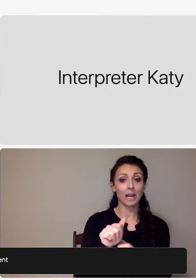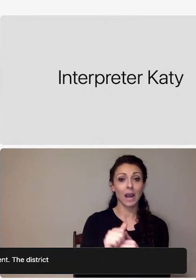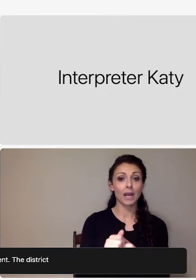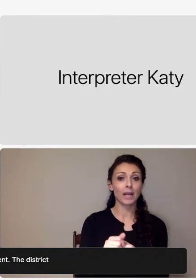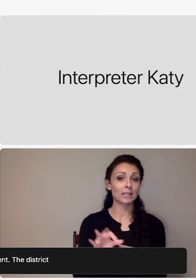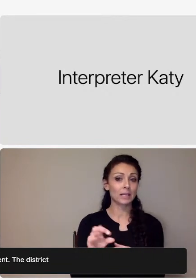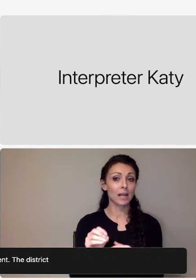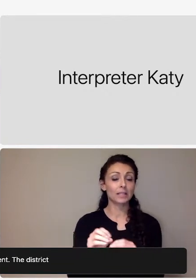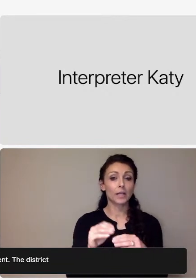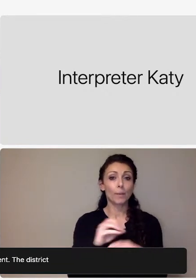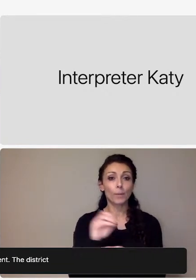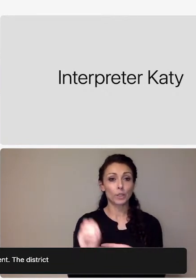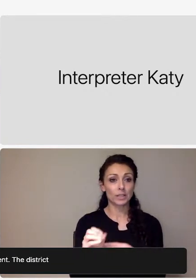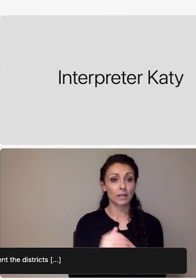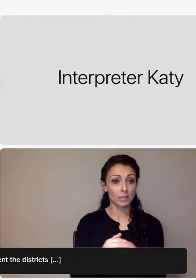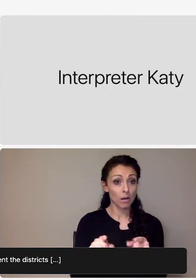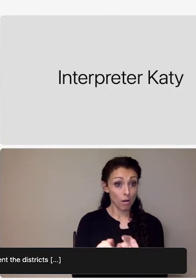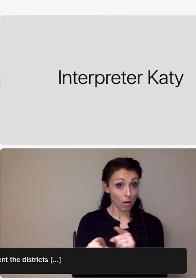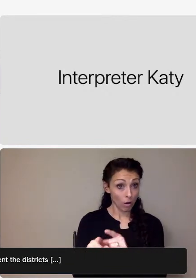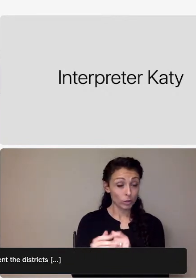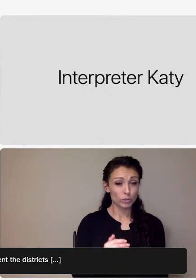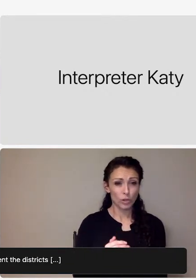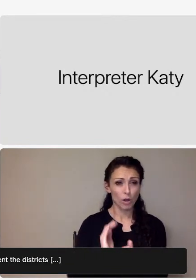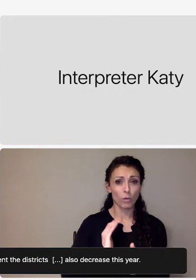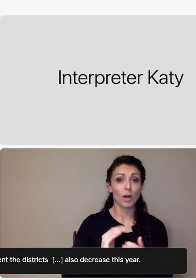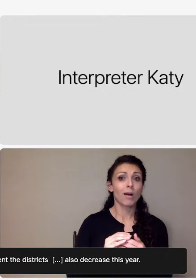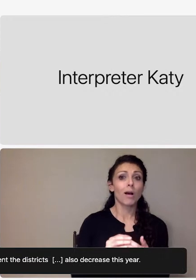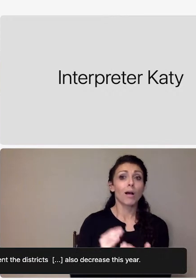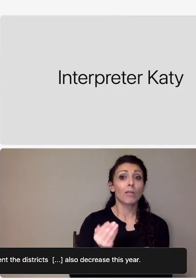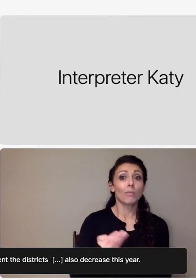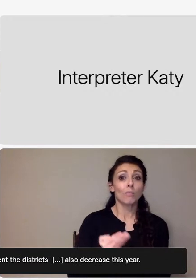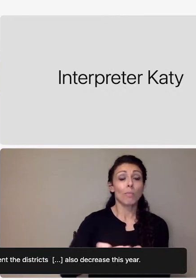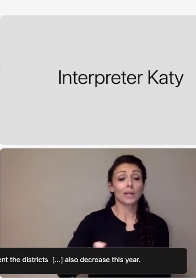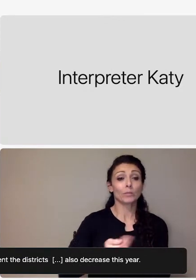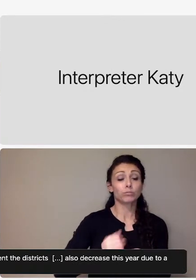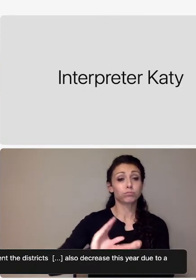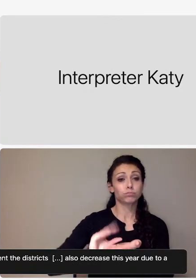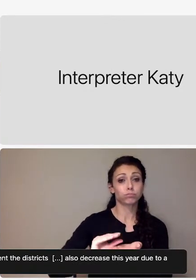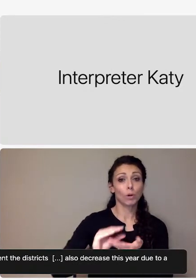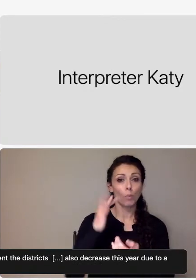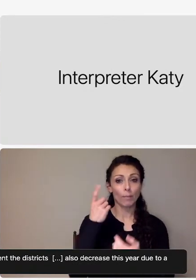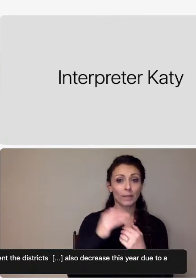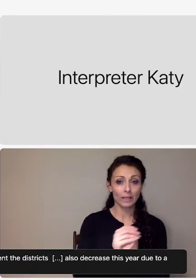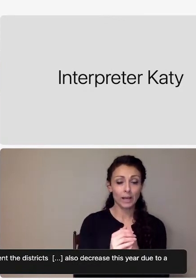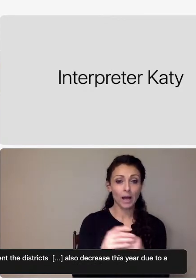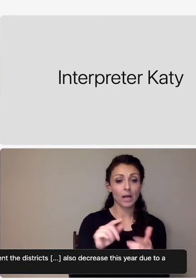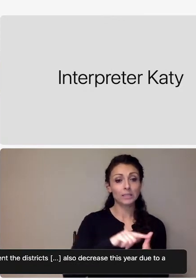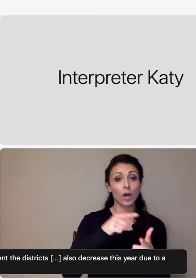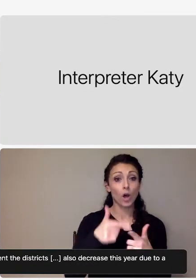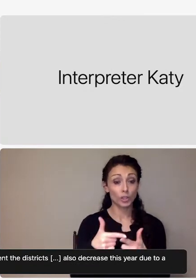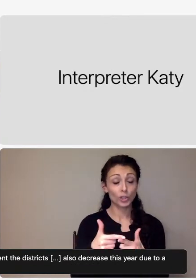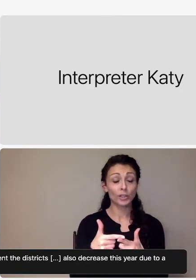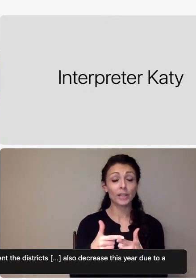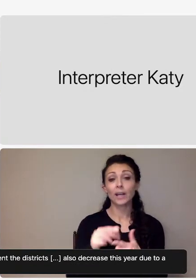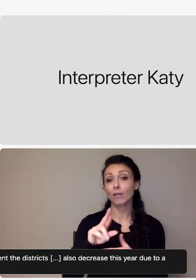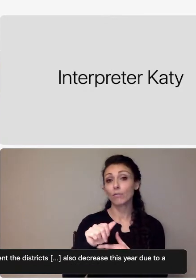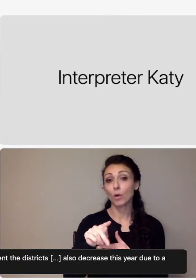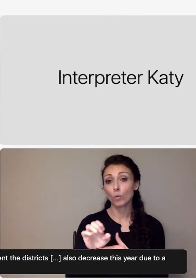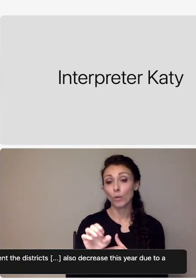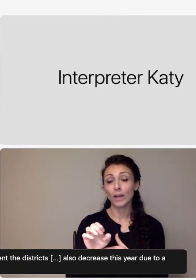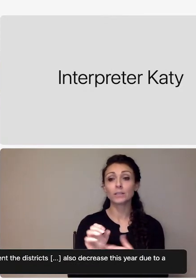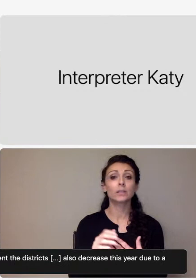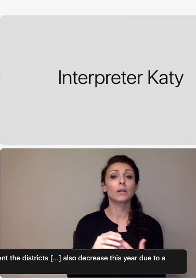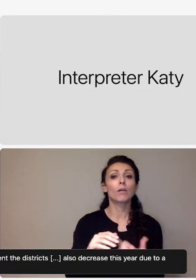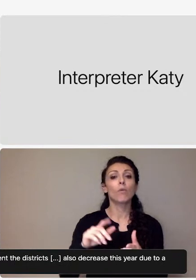upp also decreased this year due to a low return rate on the alternative household income forms